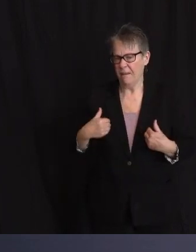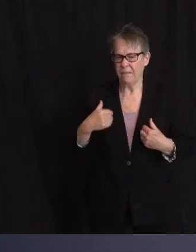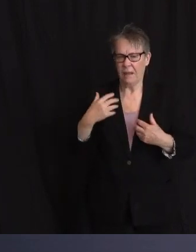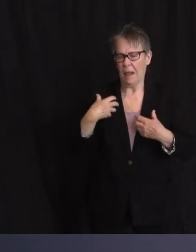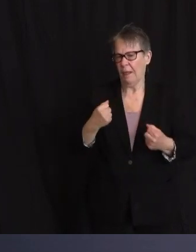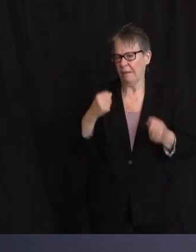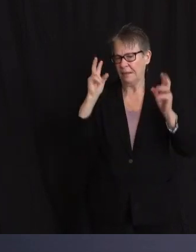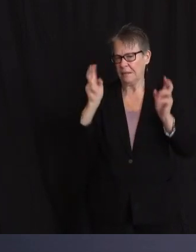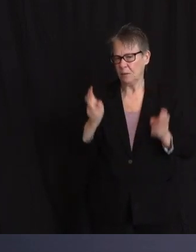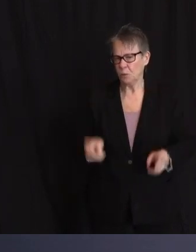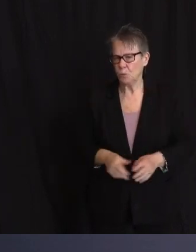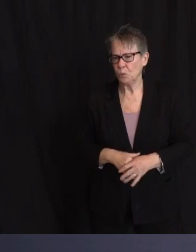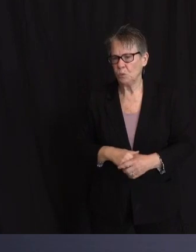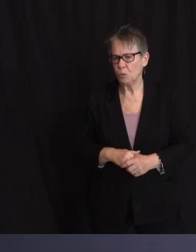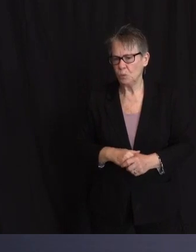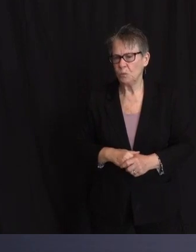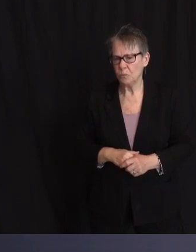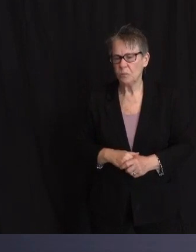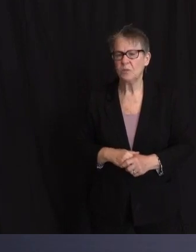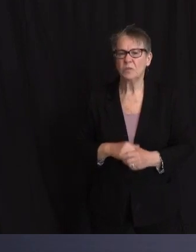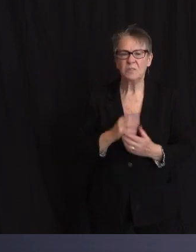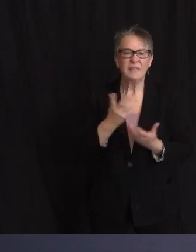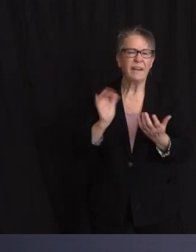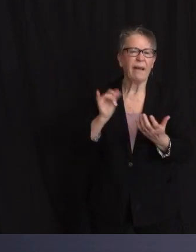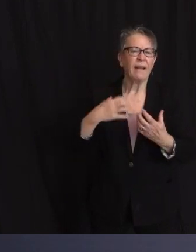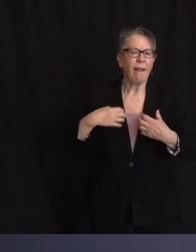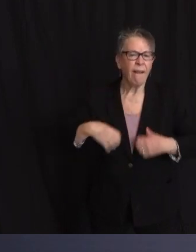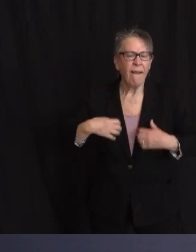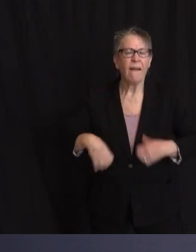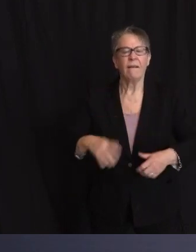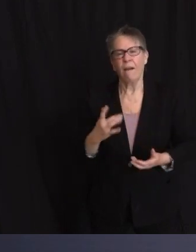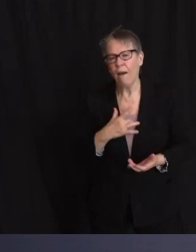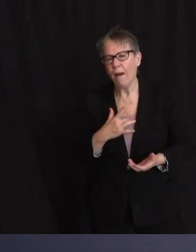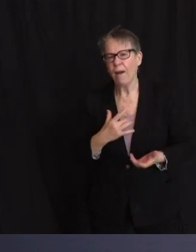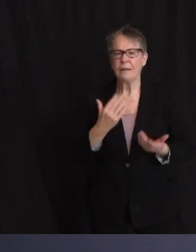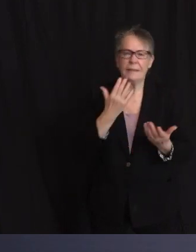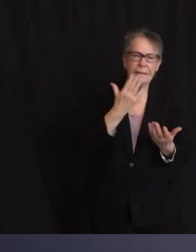19.8% chronic lung disease, asthma, emphysema, COPD,